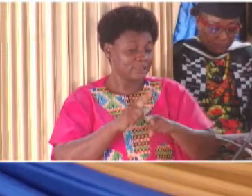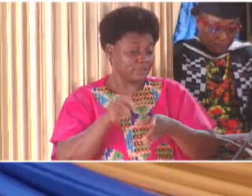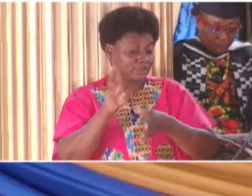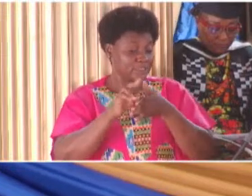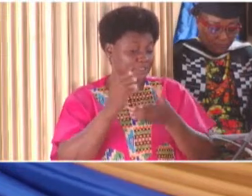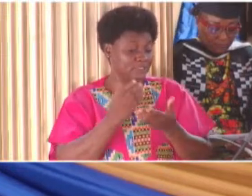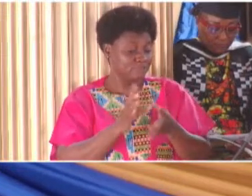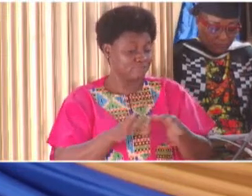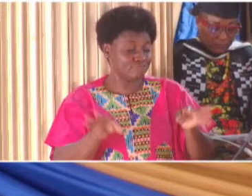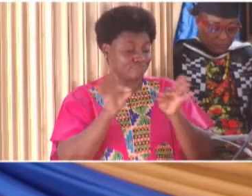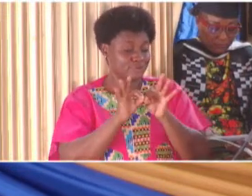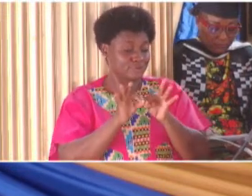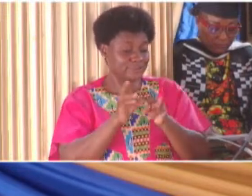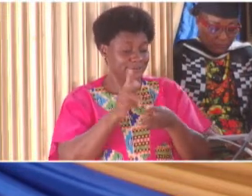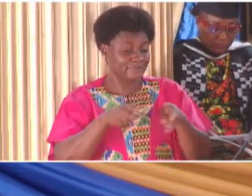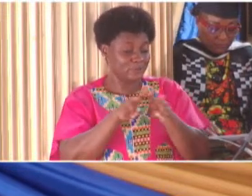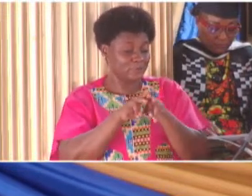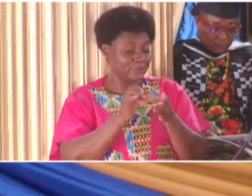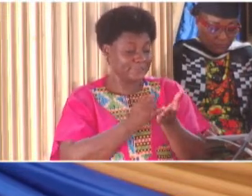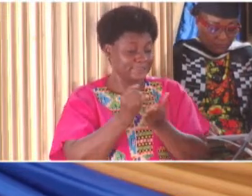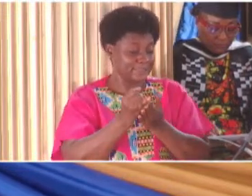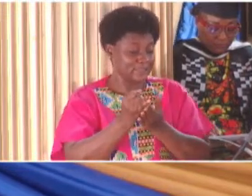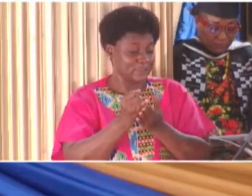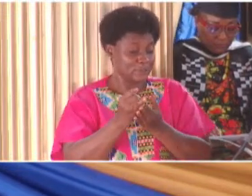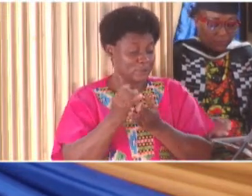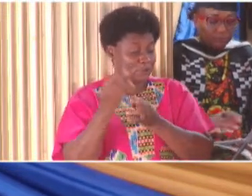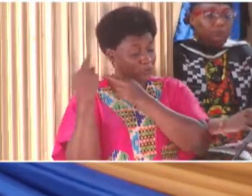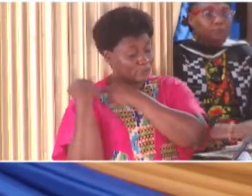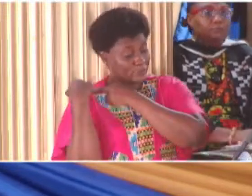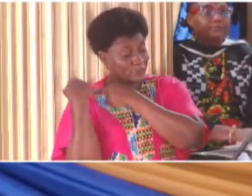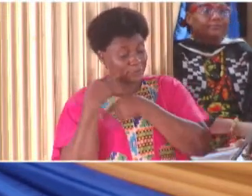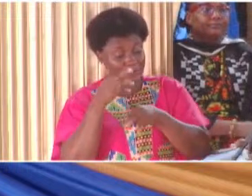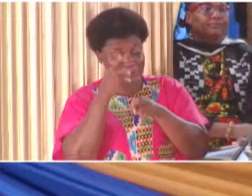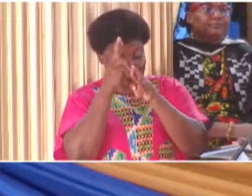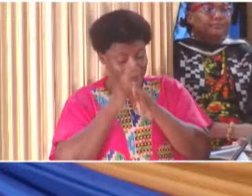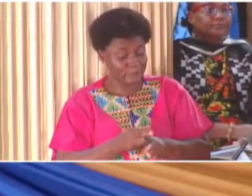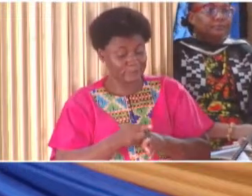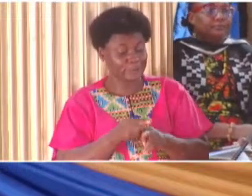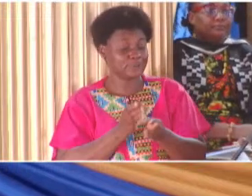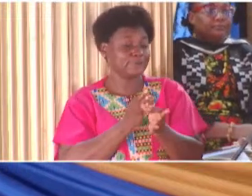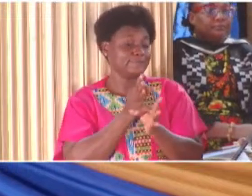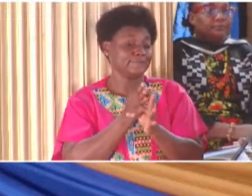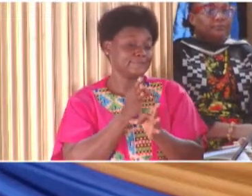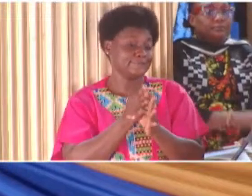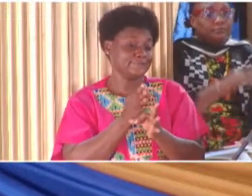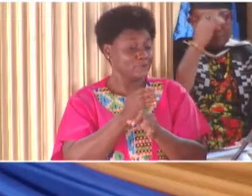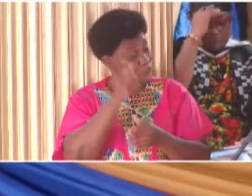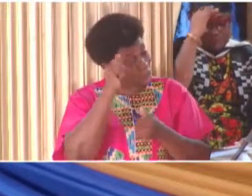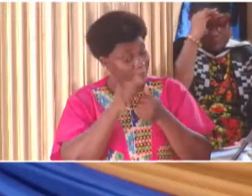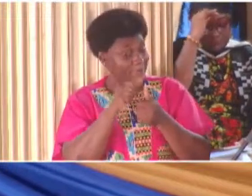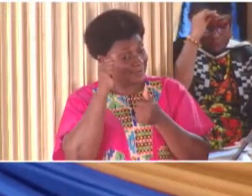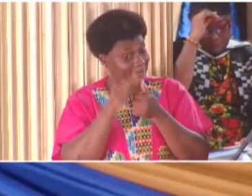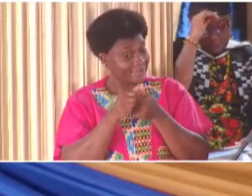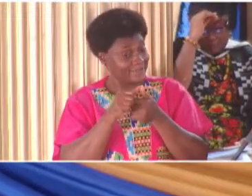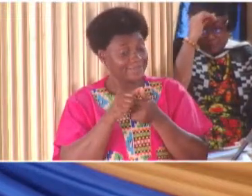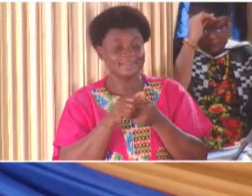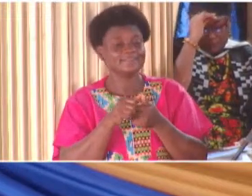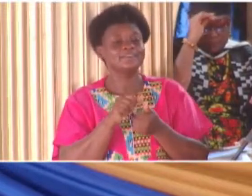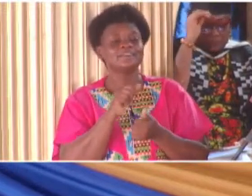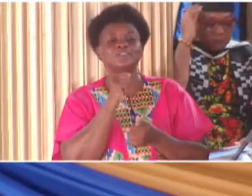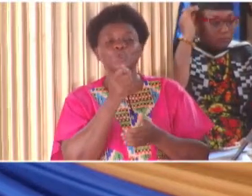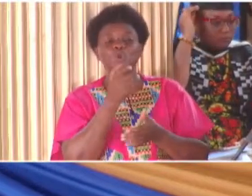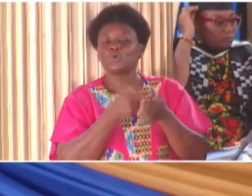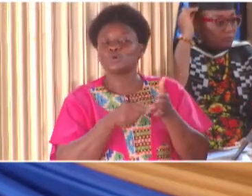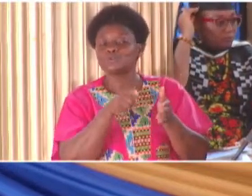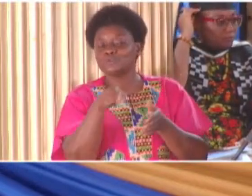integrity, commitment, respect, and loyalty. Remember, it's not what you are